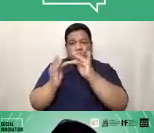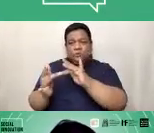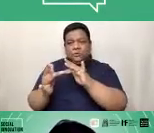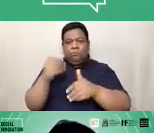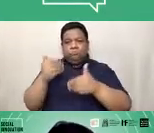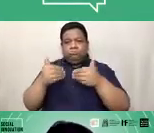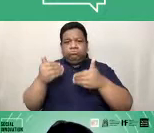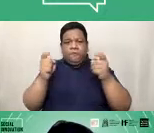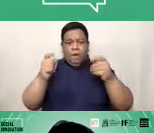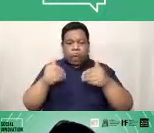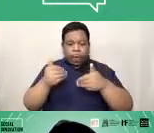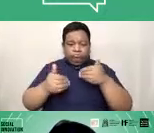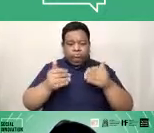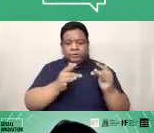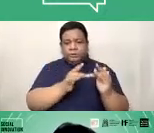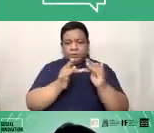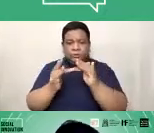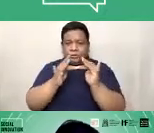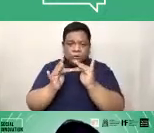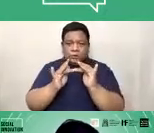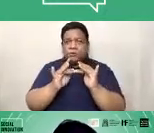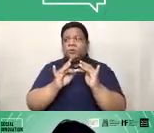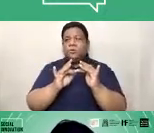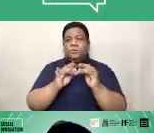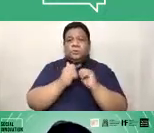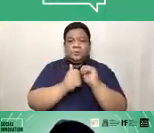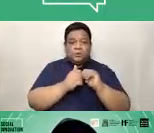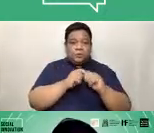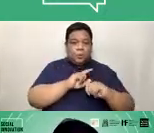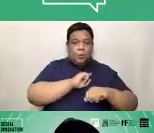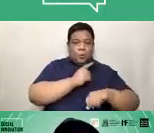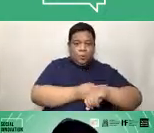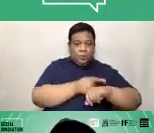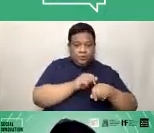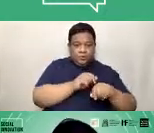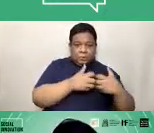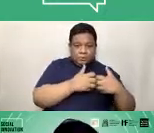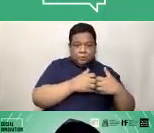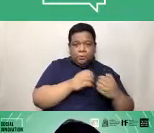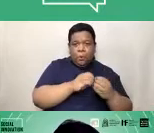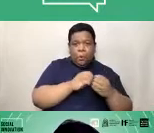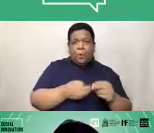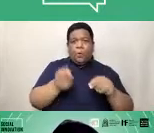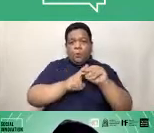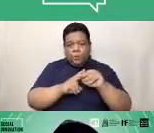this catalyst that multiplies the power of these machines, of these